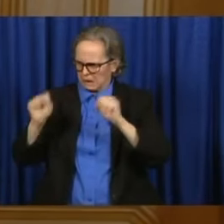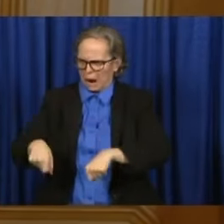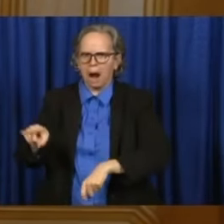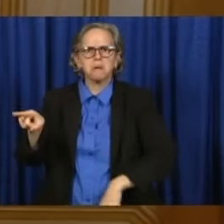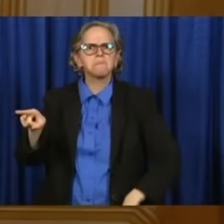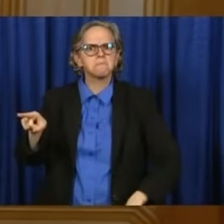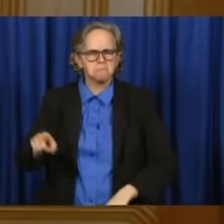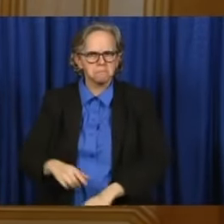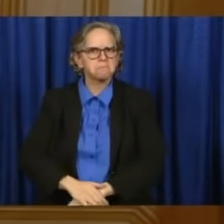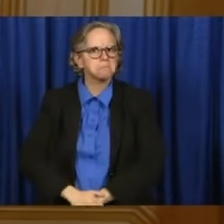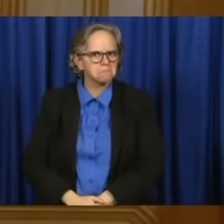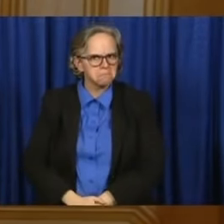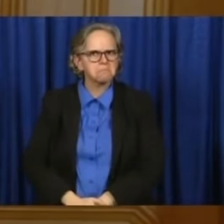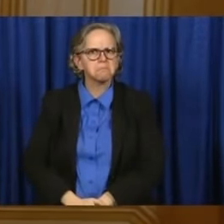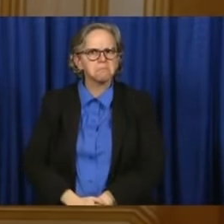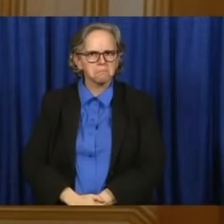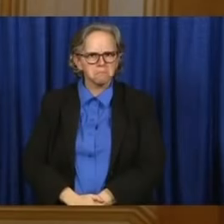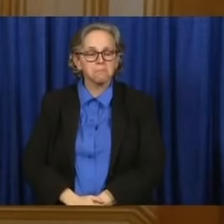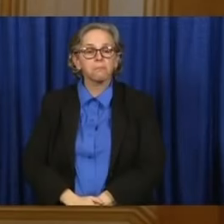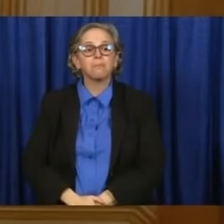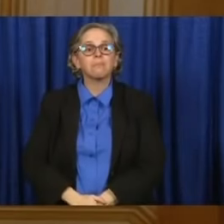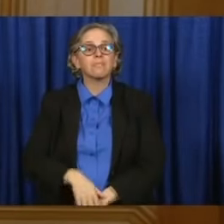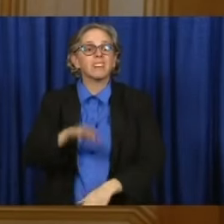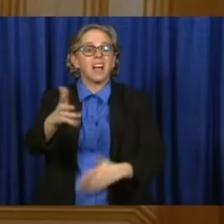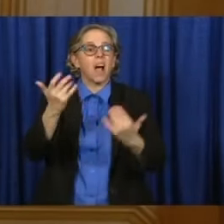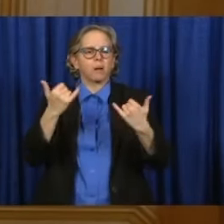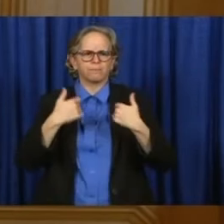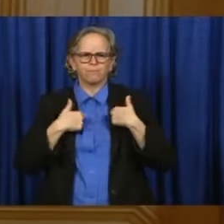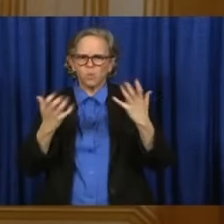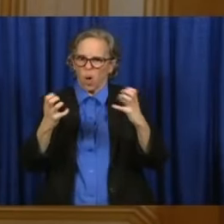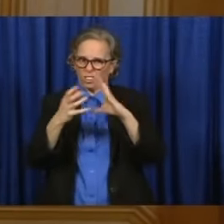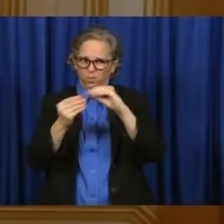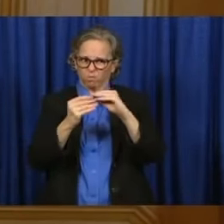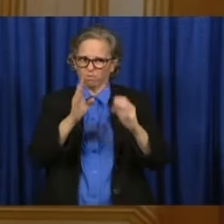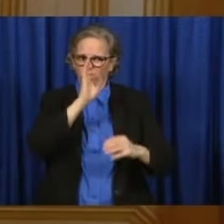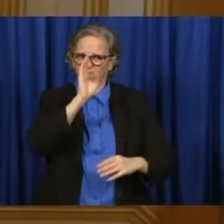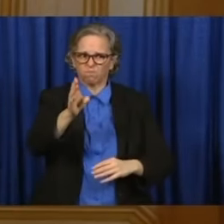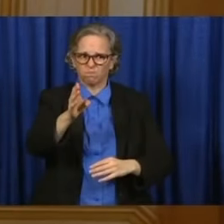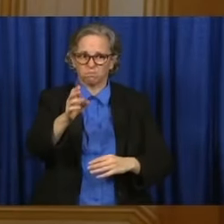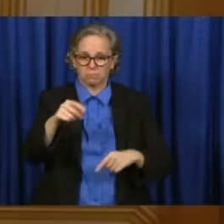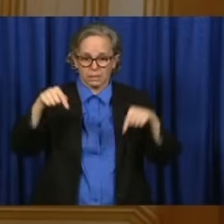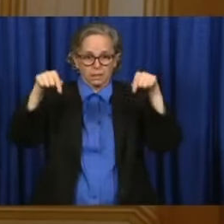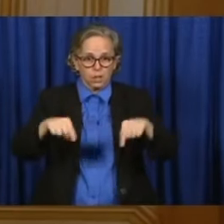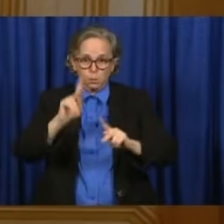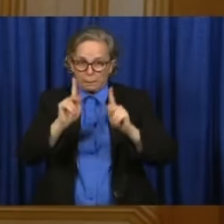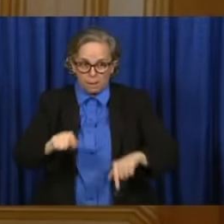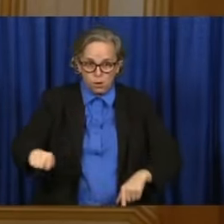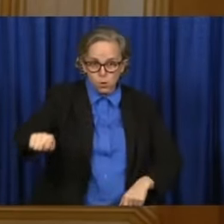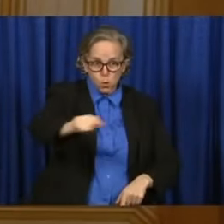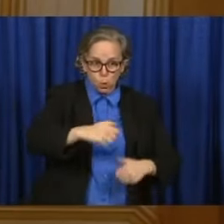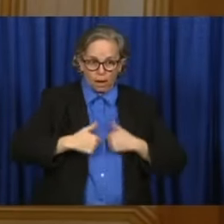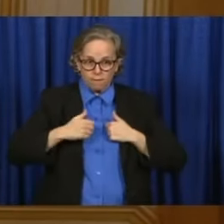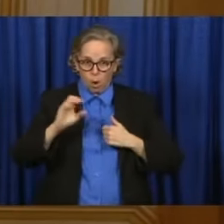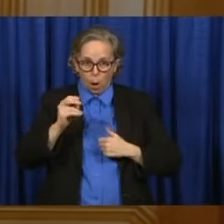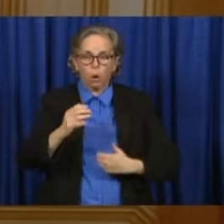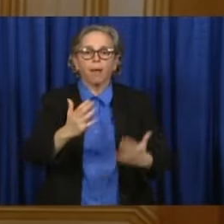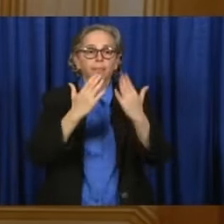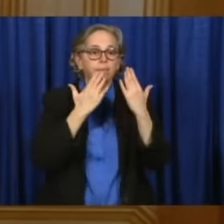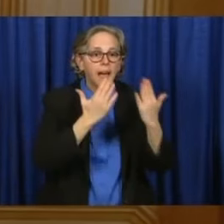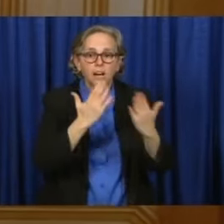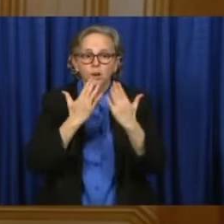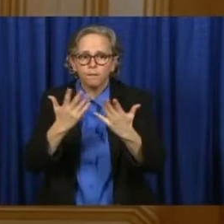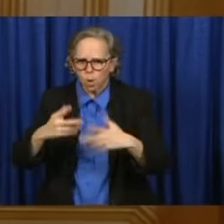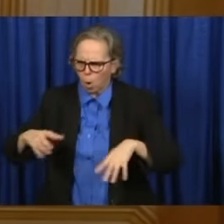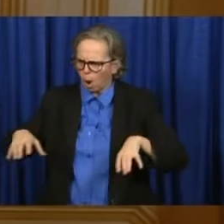really talk directly to all Ohioans. First of all, to say thank you. Thank you for what you have been doing. Thank you